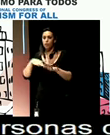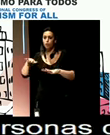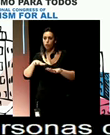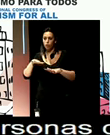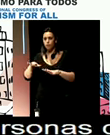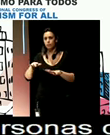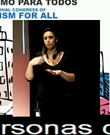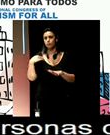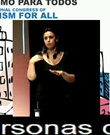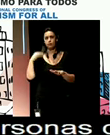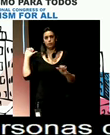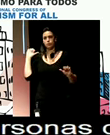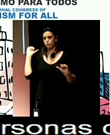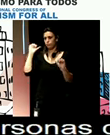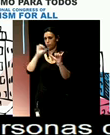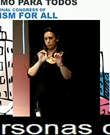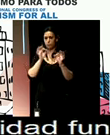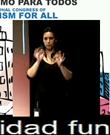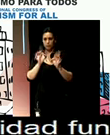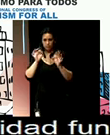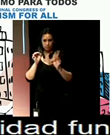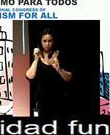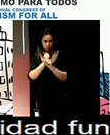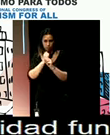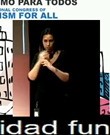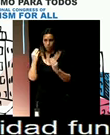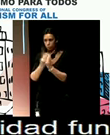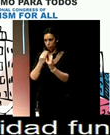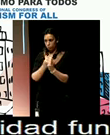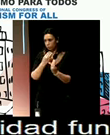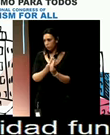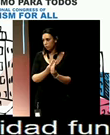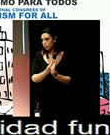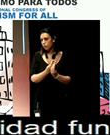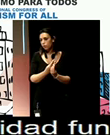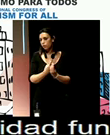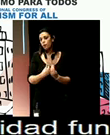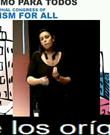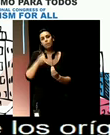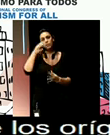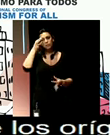has been constant, and this has been something that we kept constant in our activity.